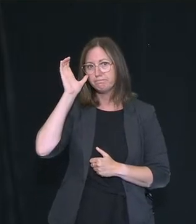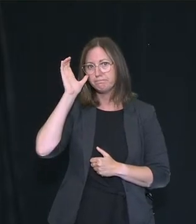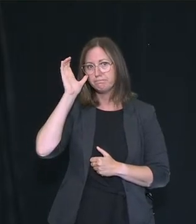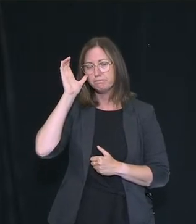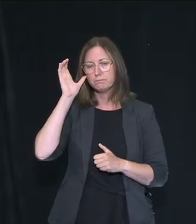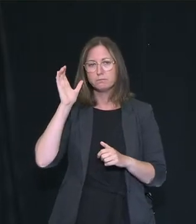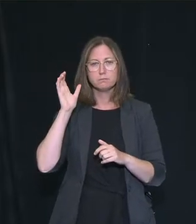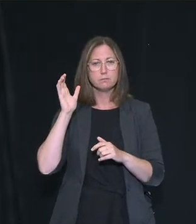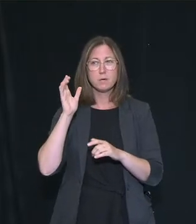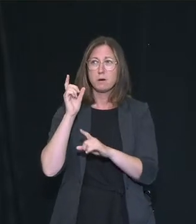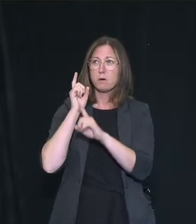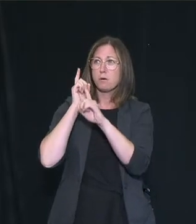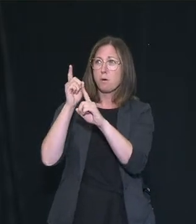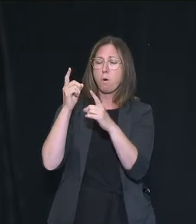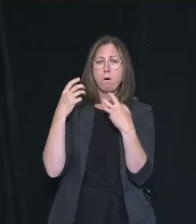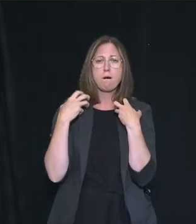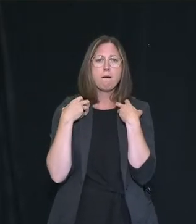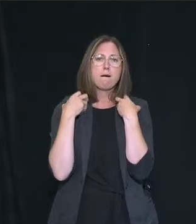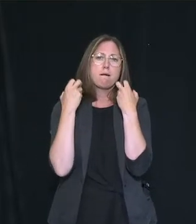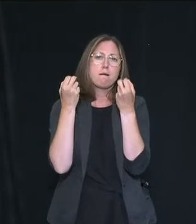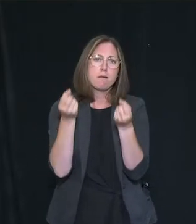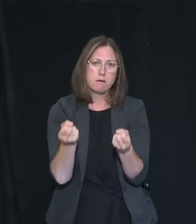to further their healing journey.